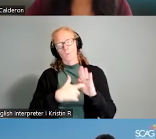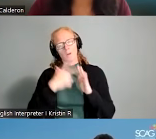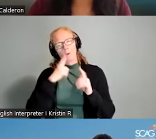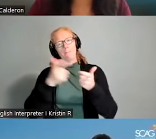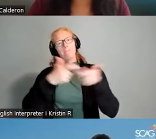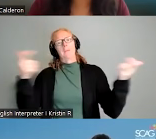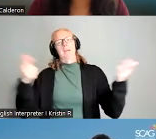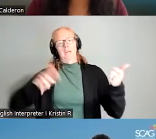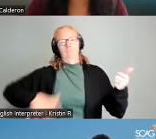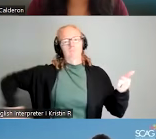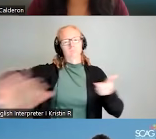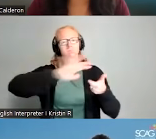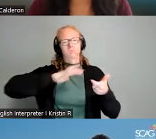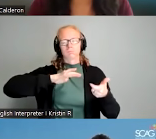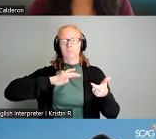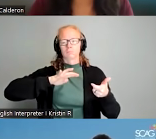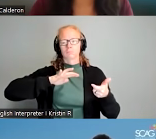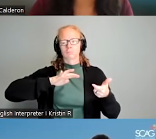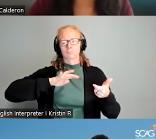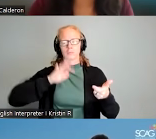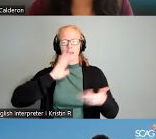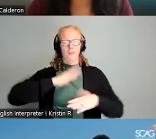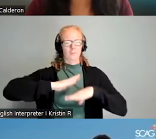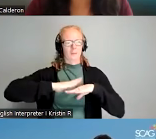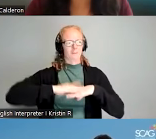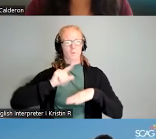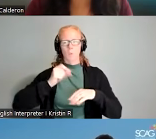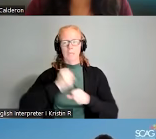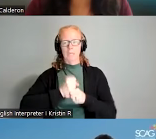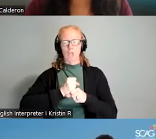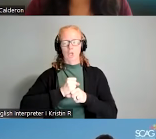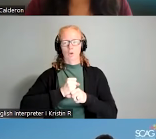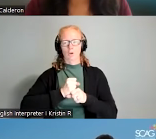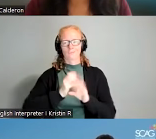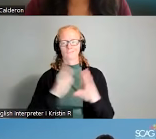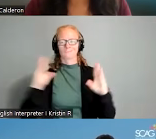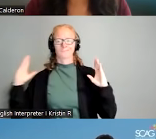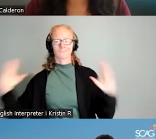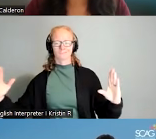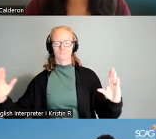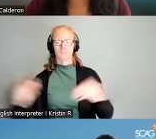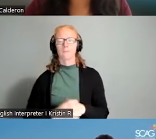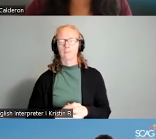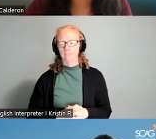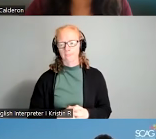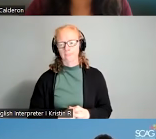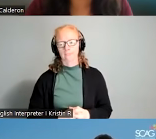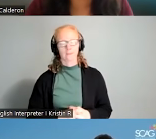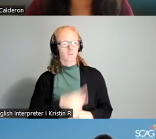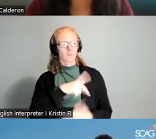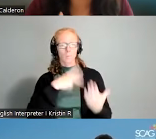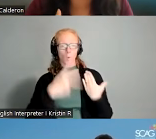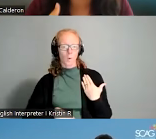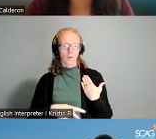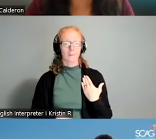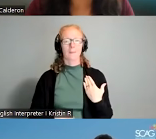large geographic area, and we have a minimum of a 20-year horizon period. So we determined that a program